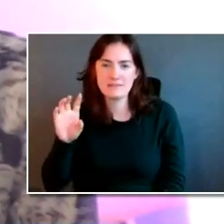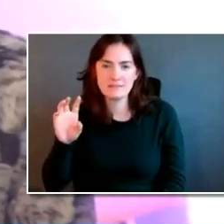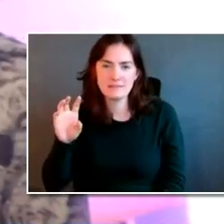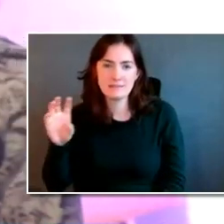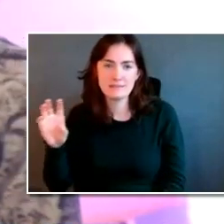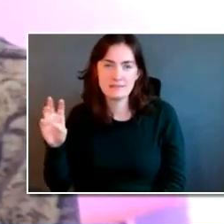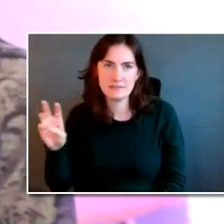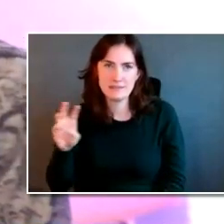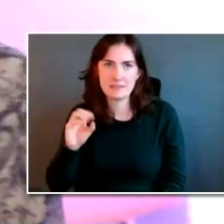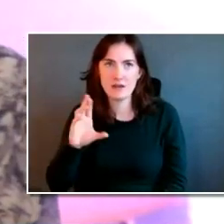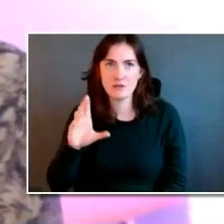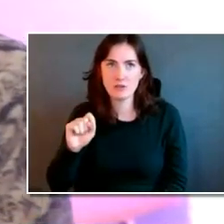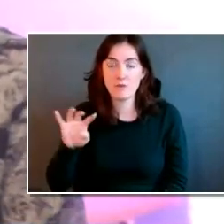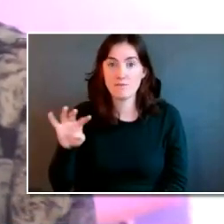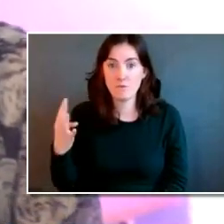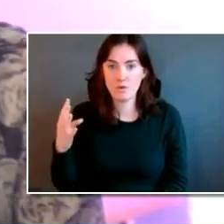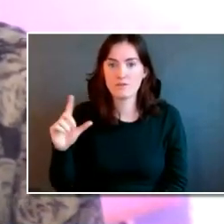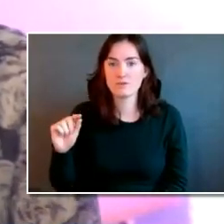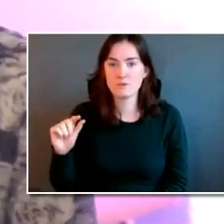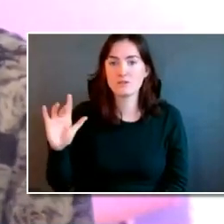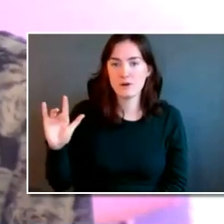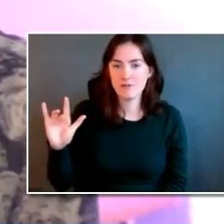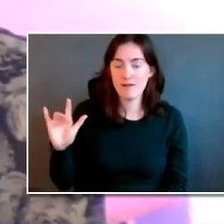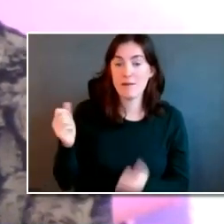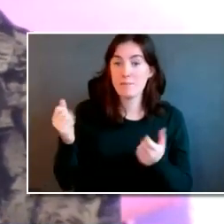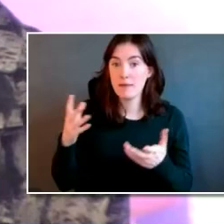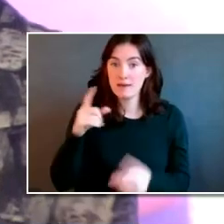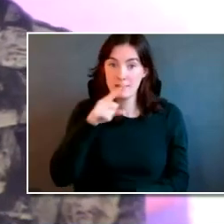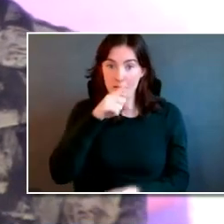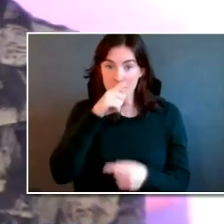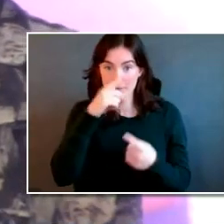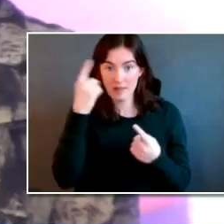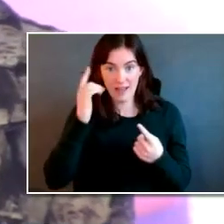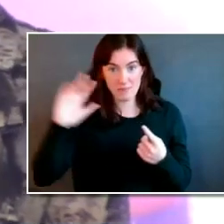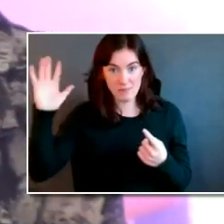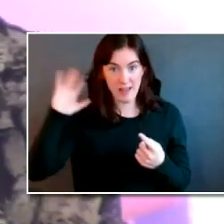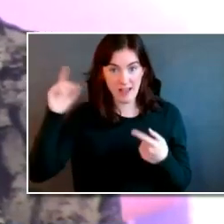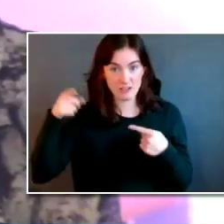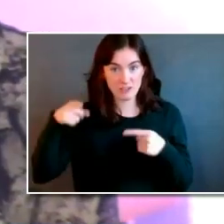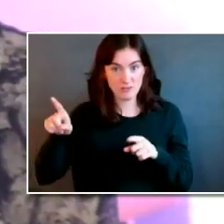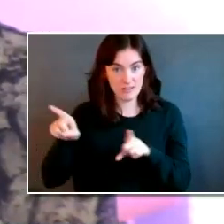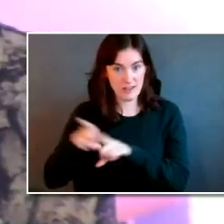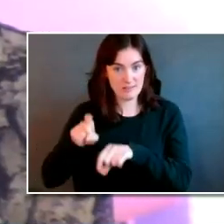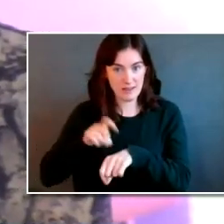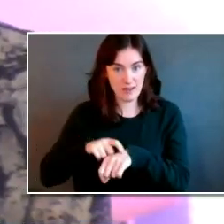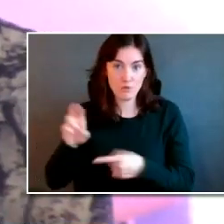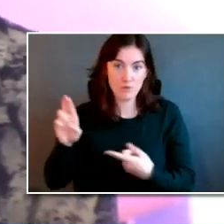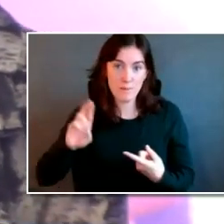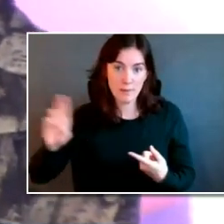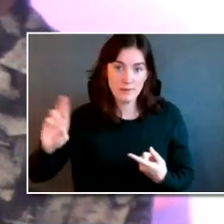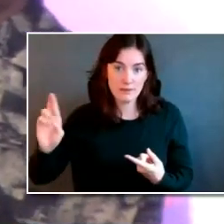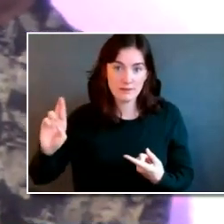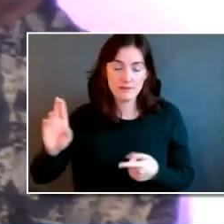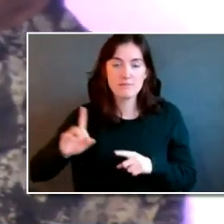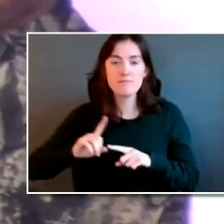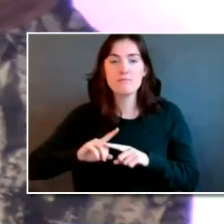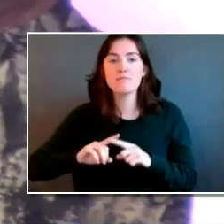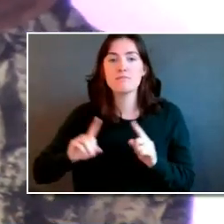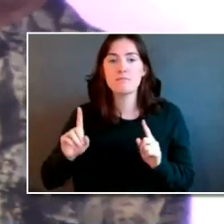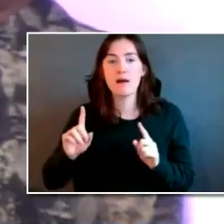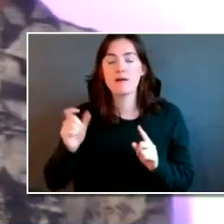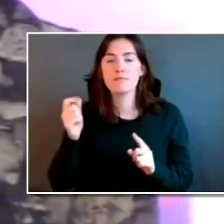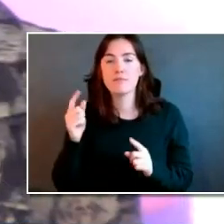4th. 2025. And a lot of blacks were Republicans back during that time, but they were